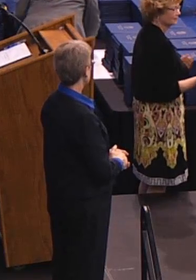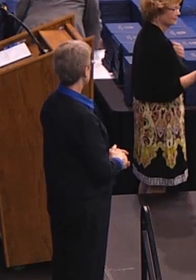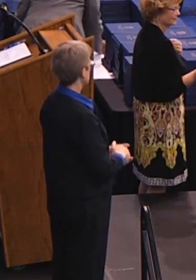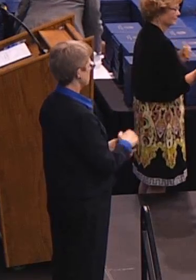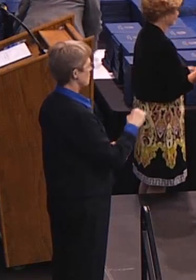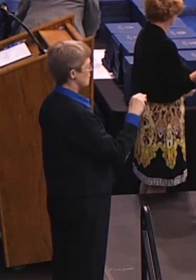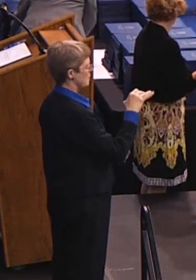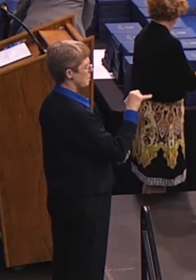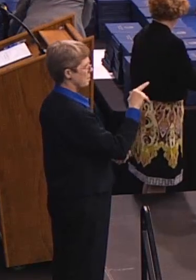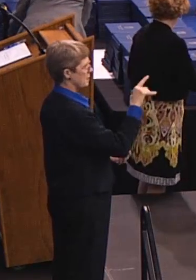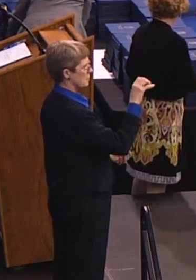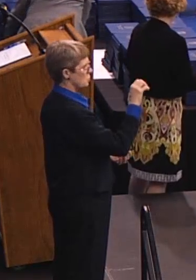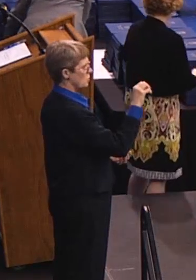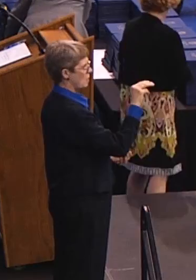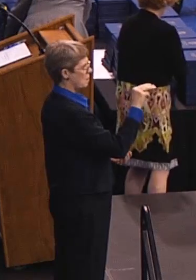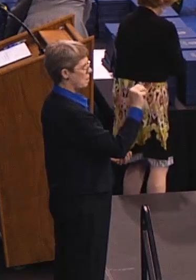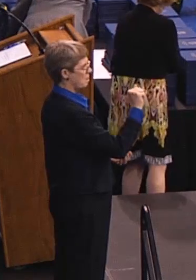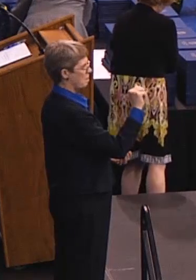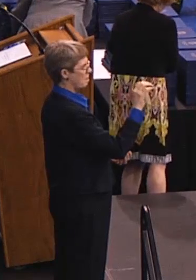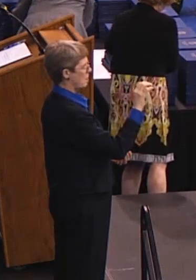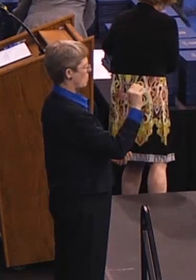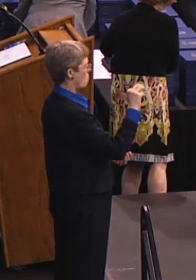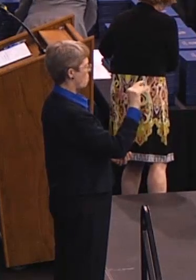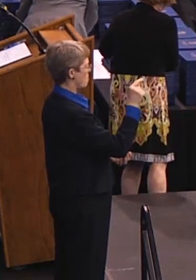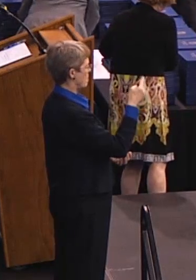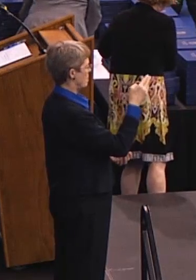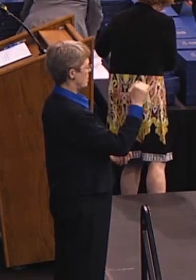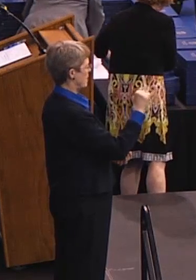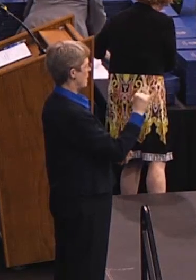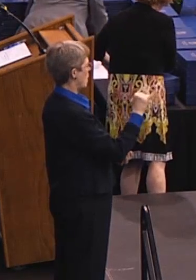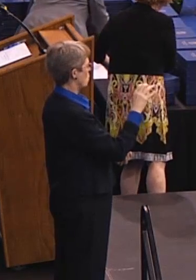Michelle Lee McCarthy, Criminal Justice.